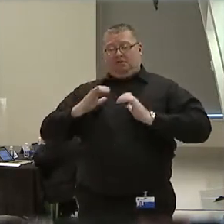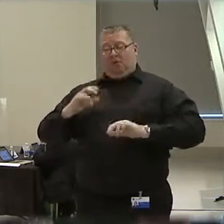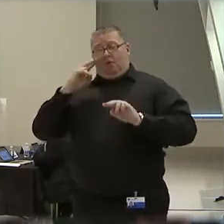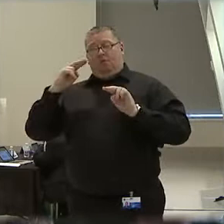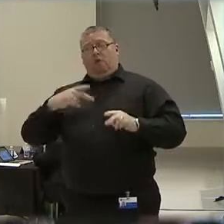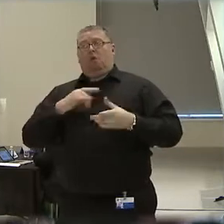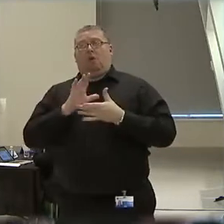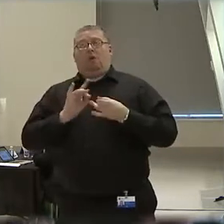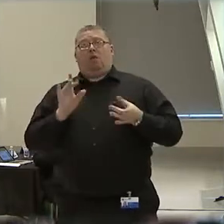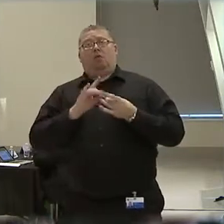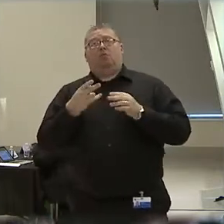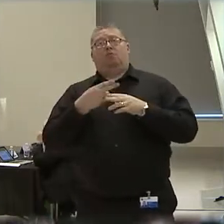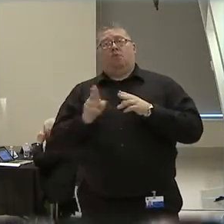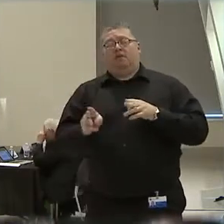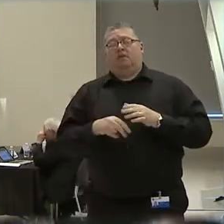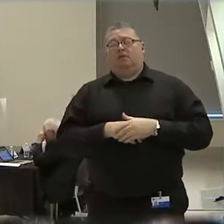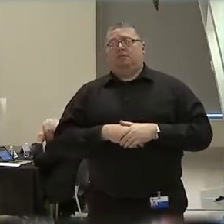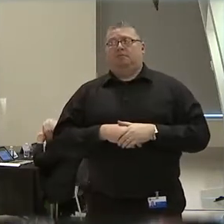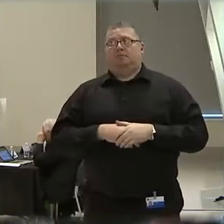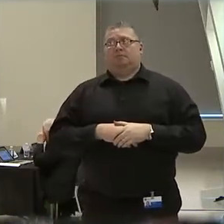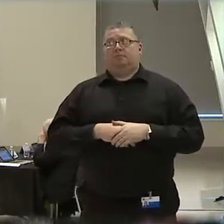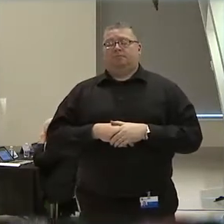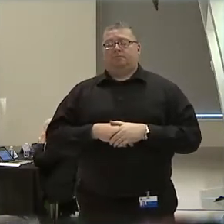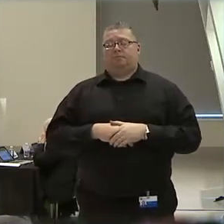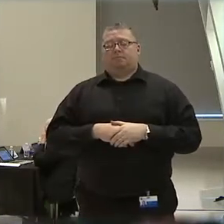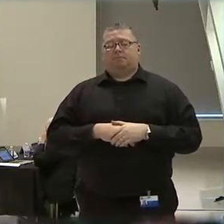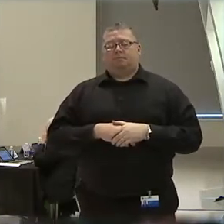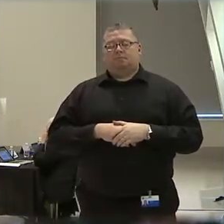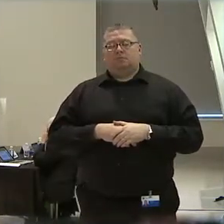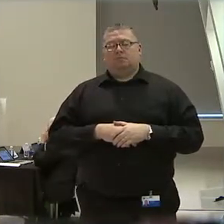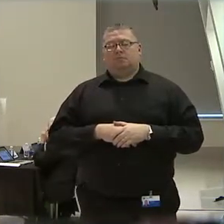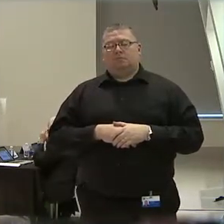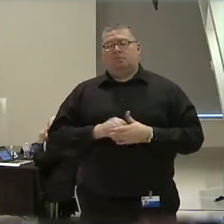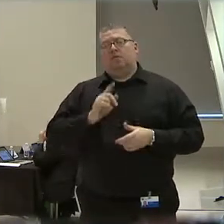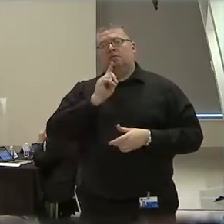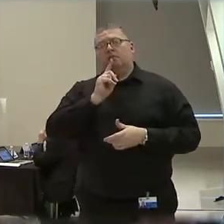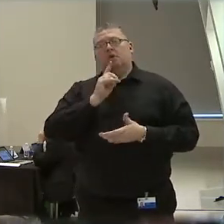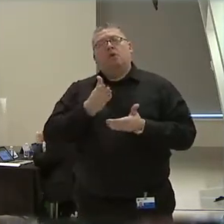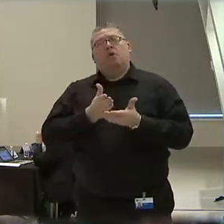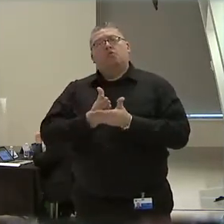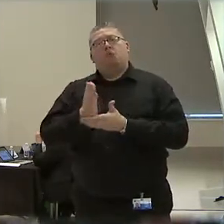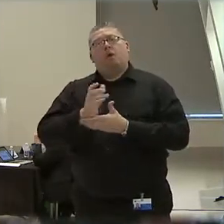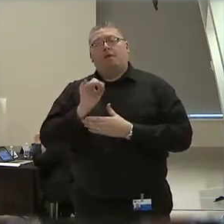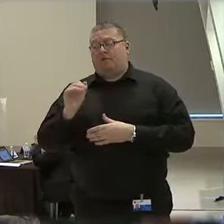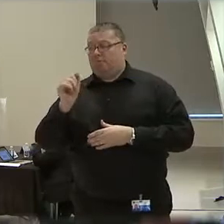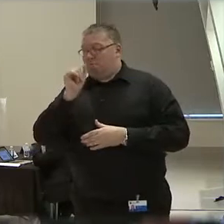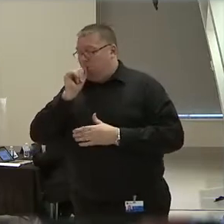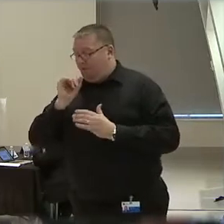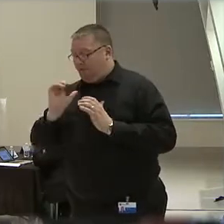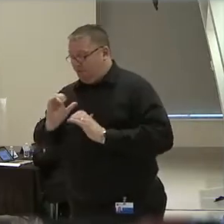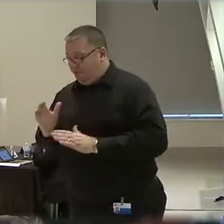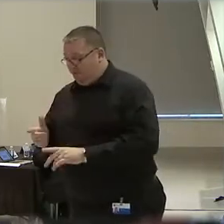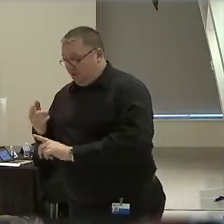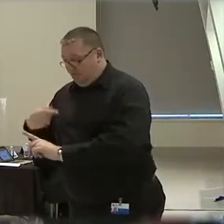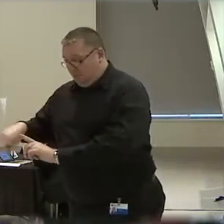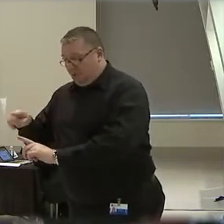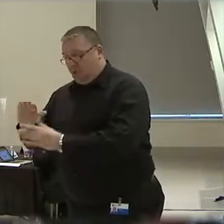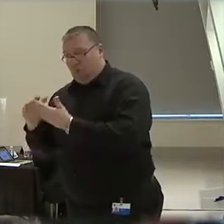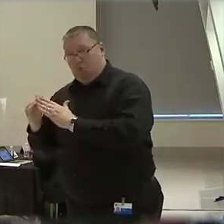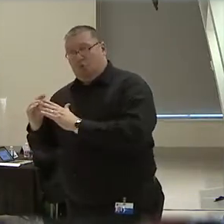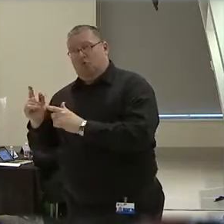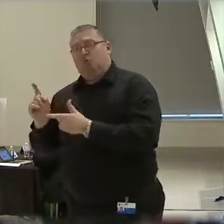discuss briefly is the right of private citizens to